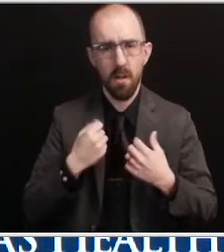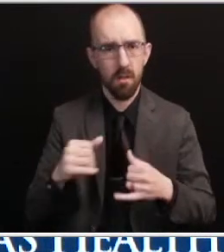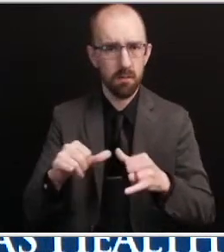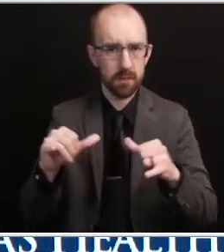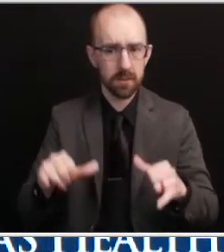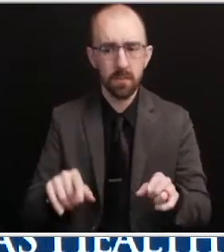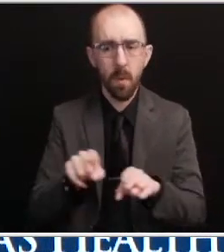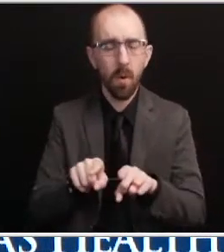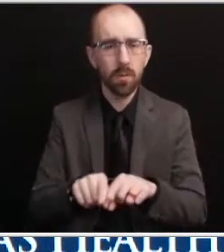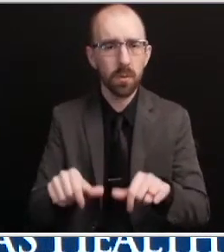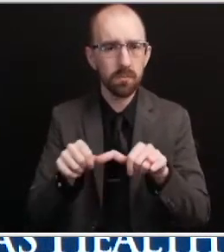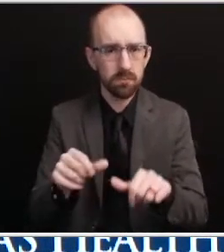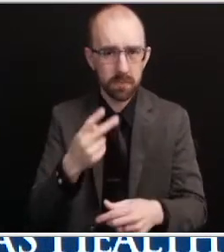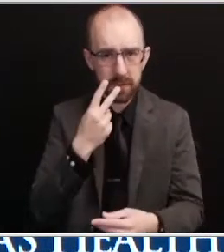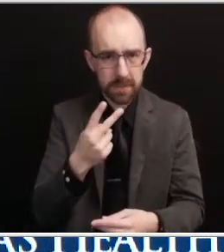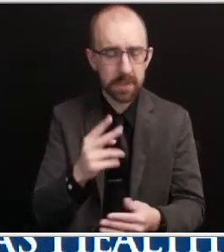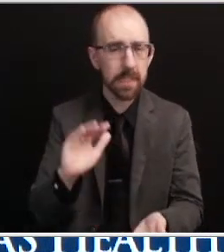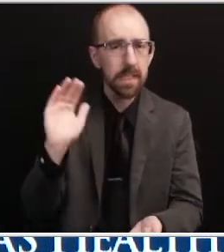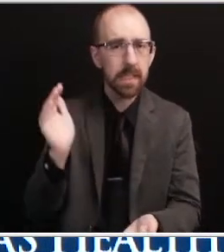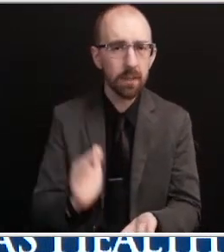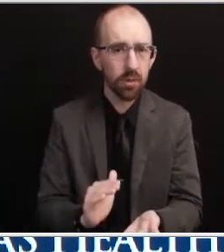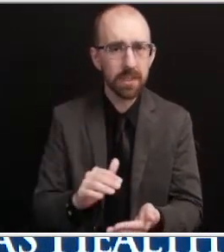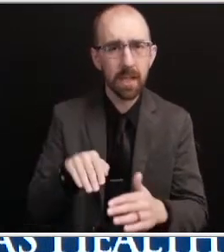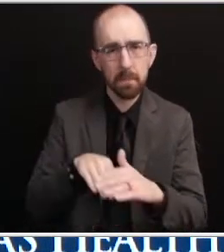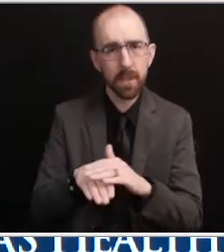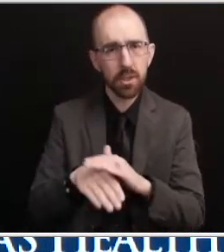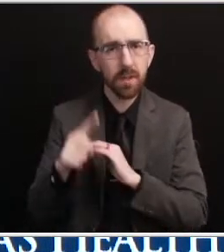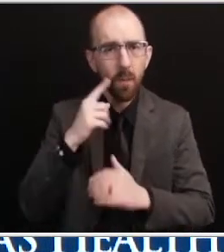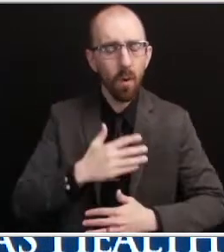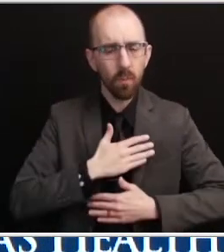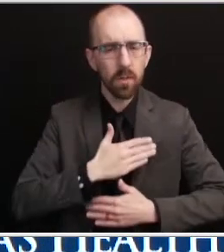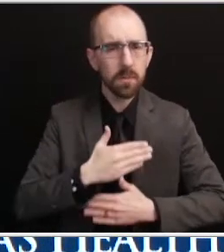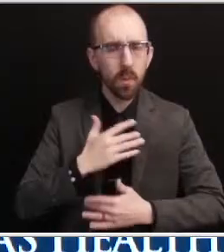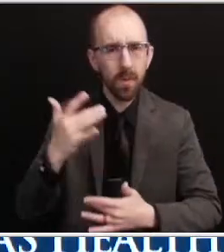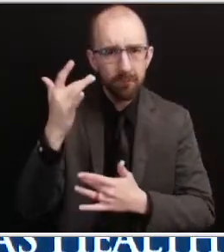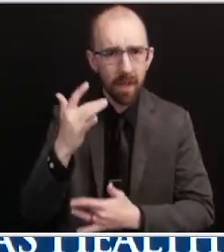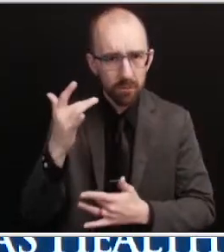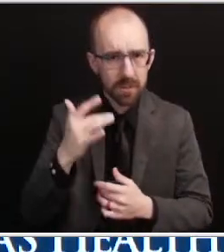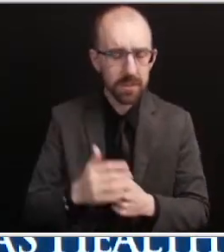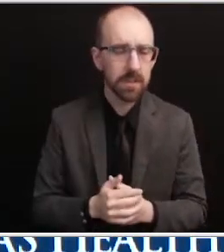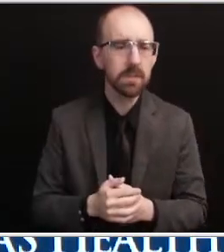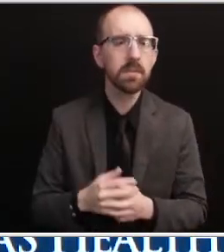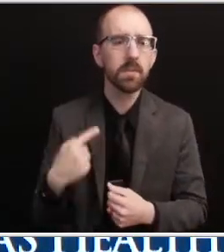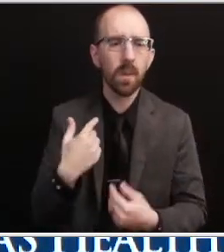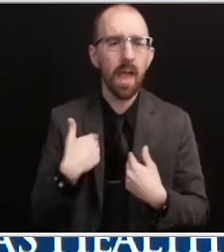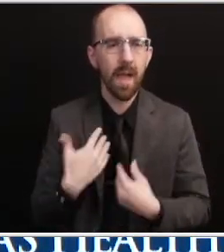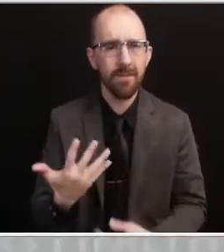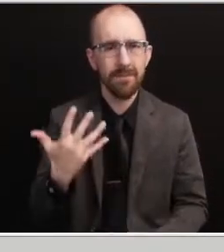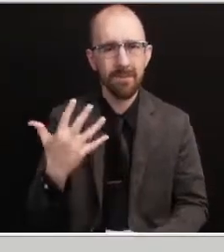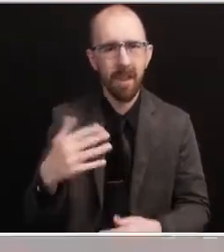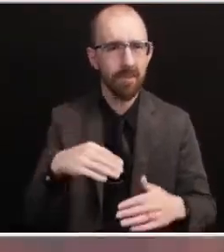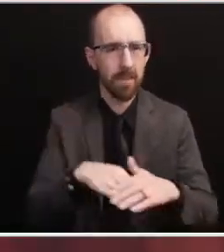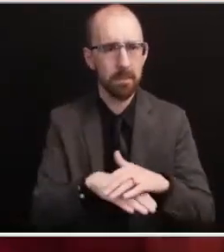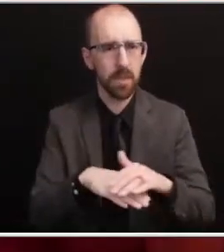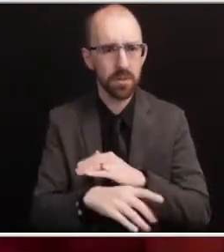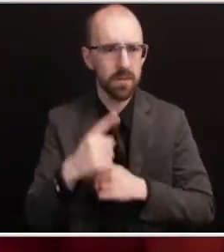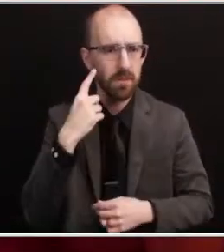see decreasing admissions for respiratory viruses. We have 5 admissions for